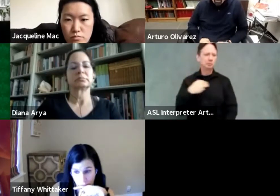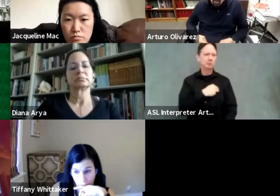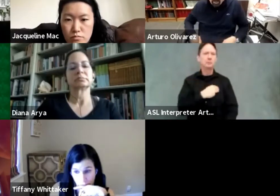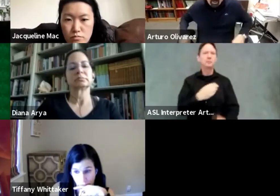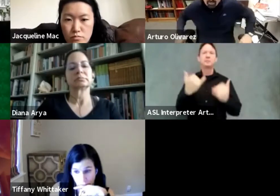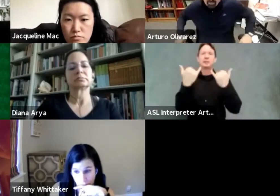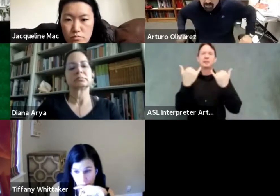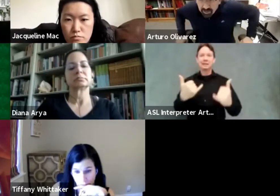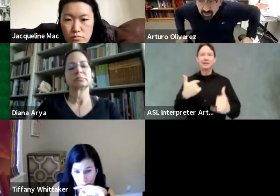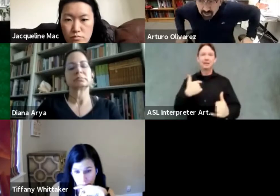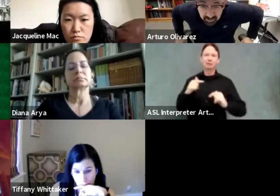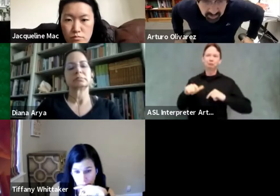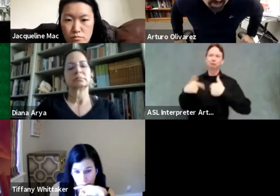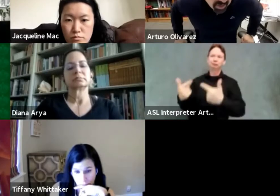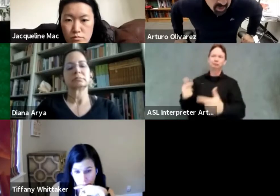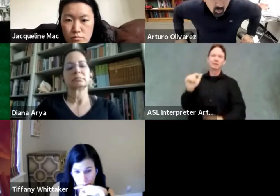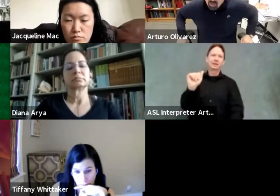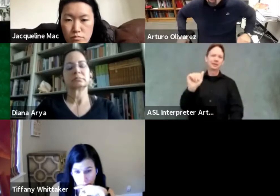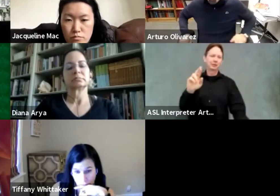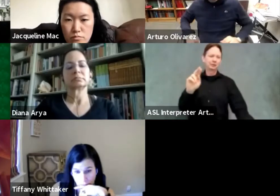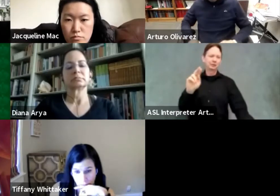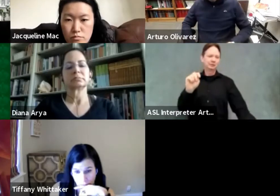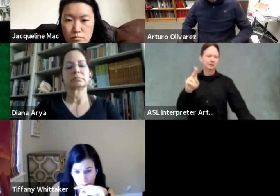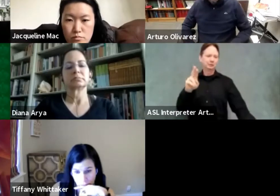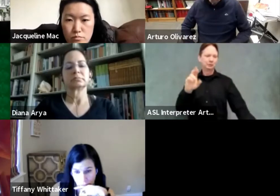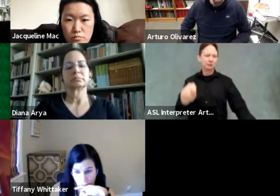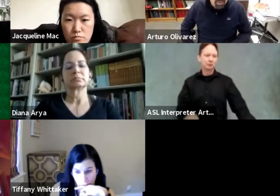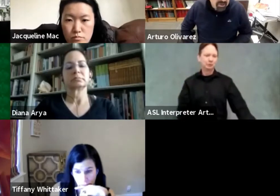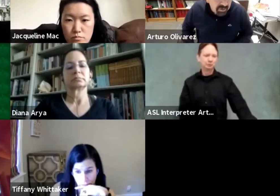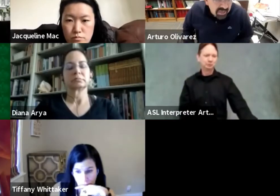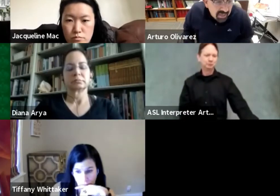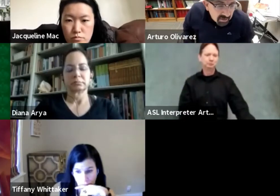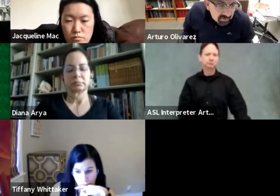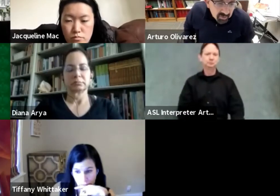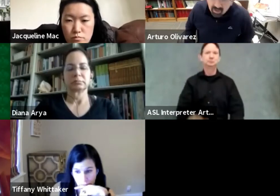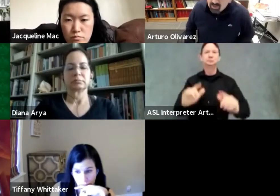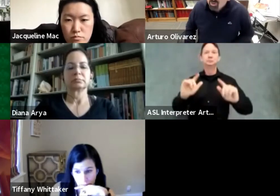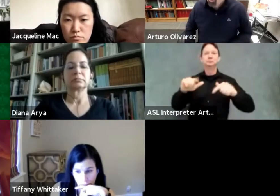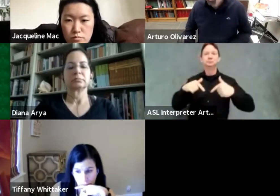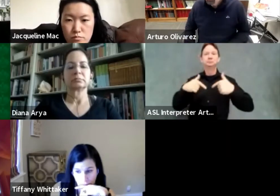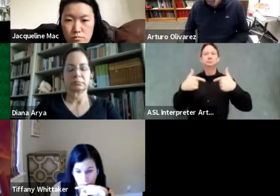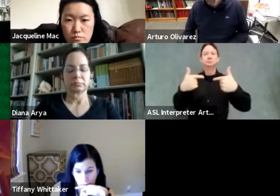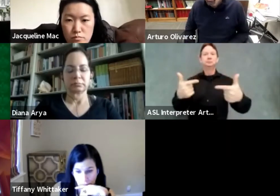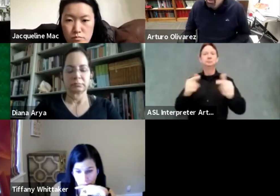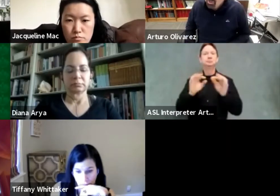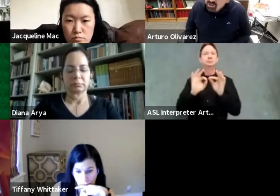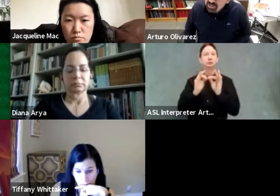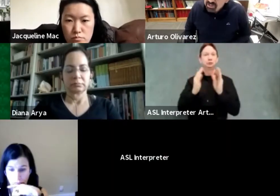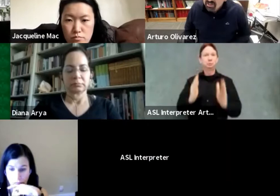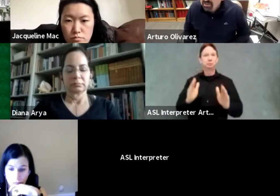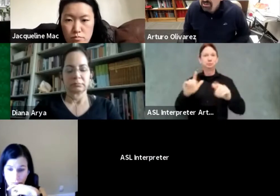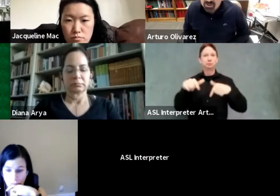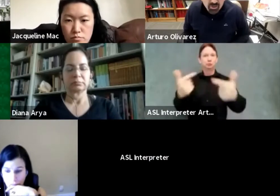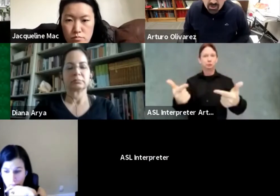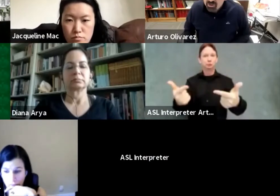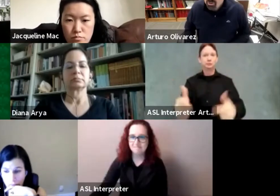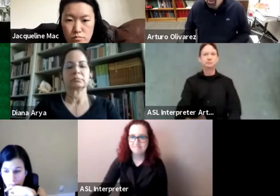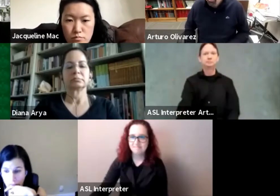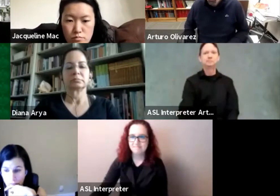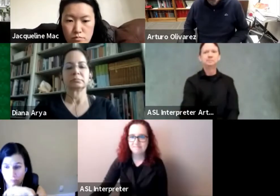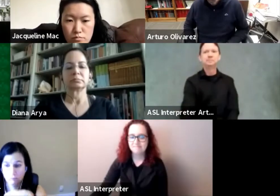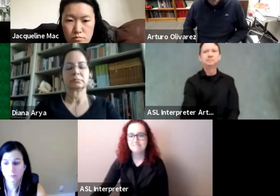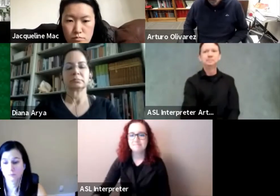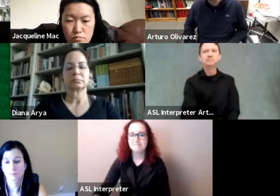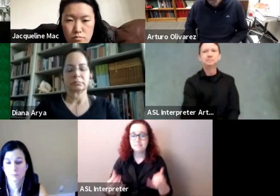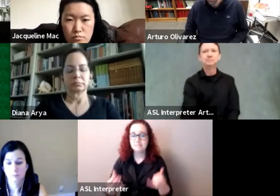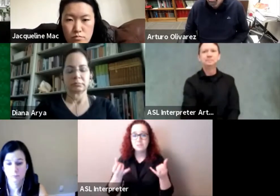Arturo. Very good. Well, with all this plethora of tools and resources, there is no excuse